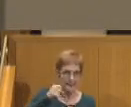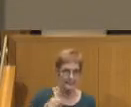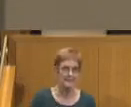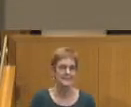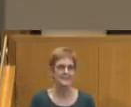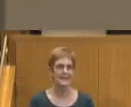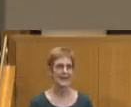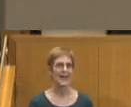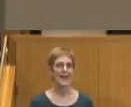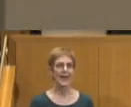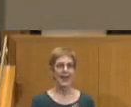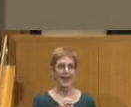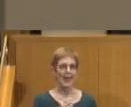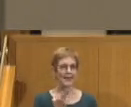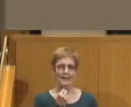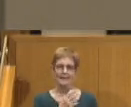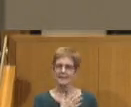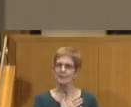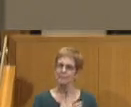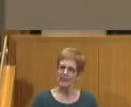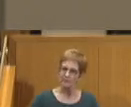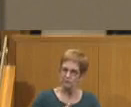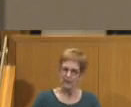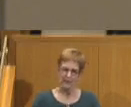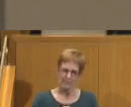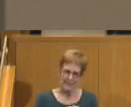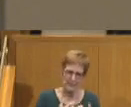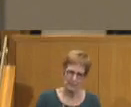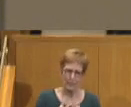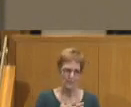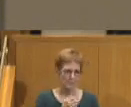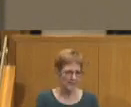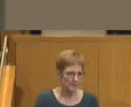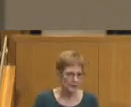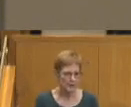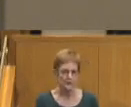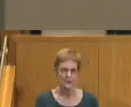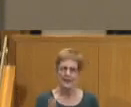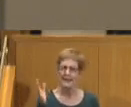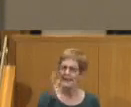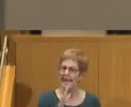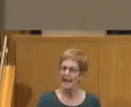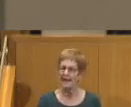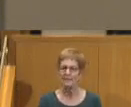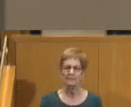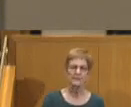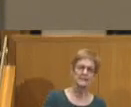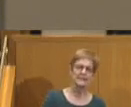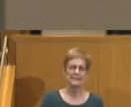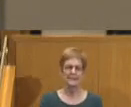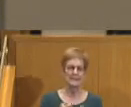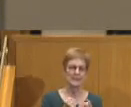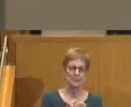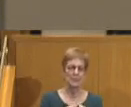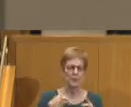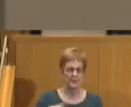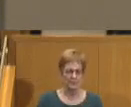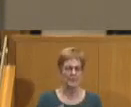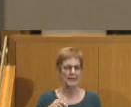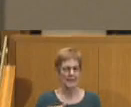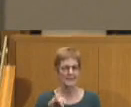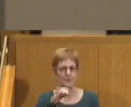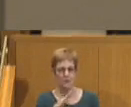Thank you to my queen for allowing me to serve another 2 years. I love you, and I appreciate you putting up